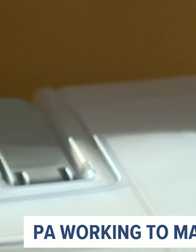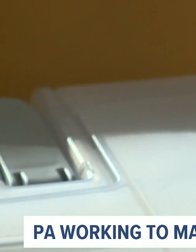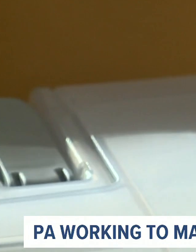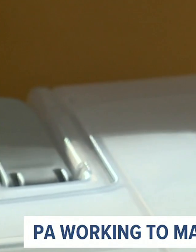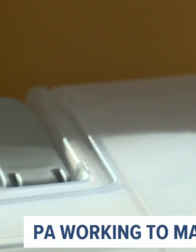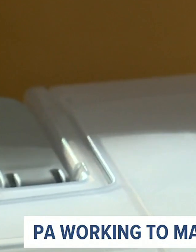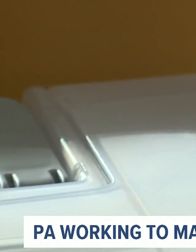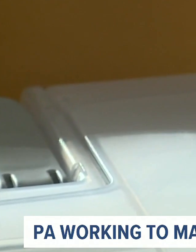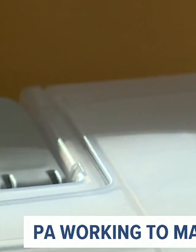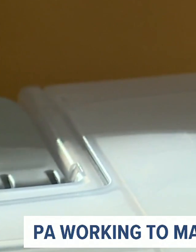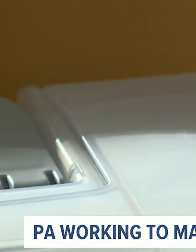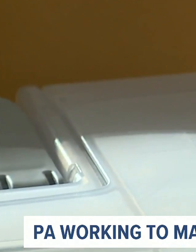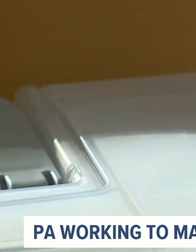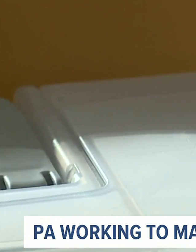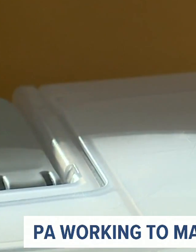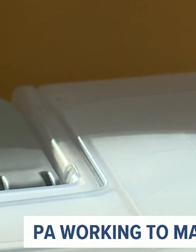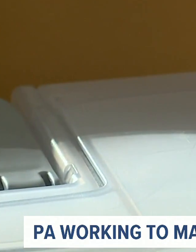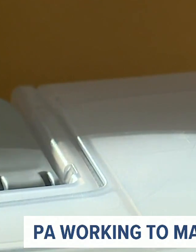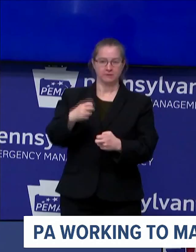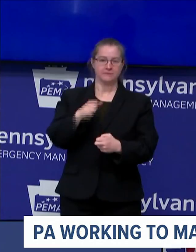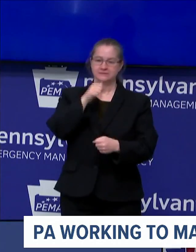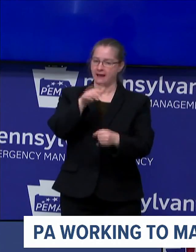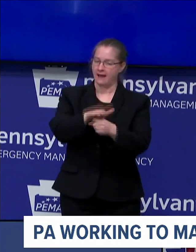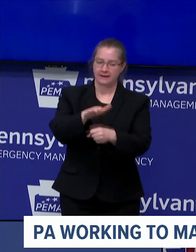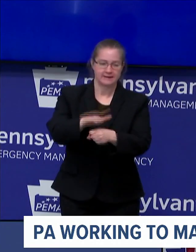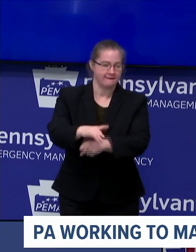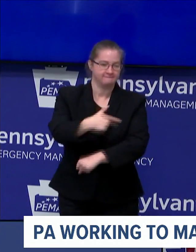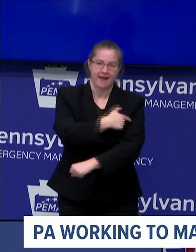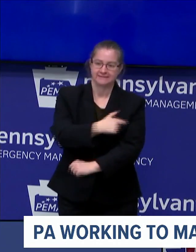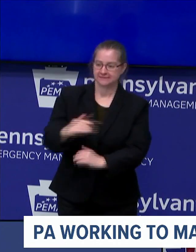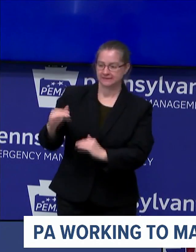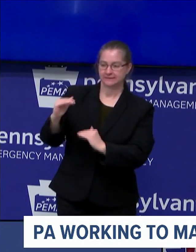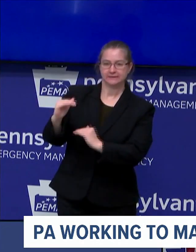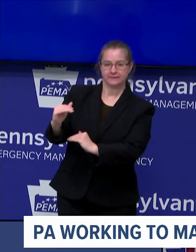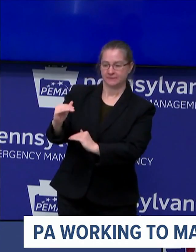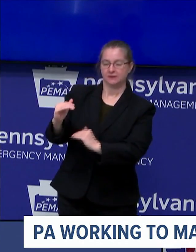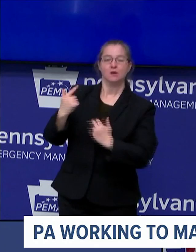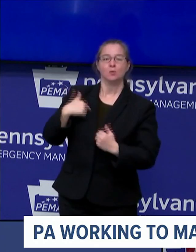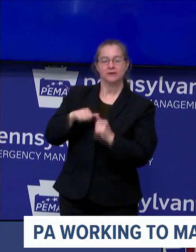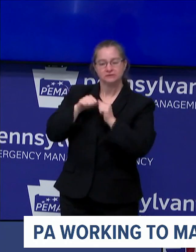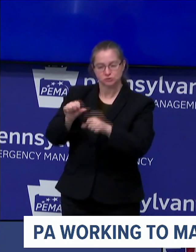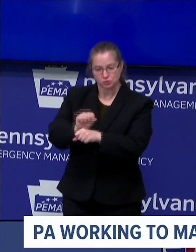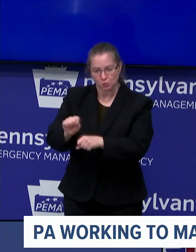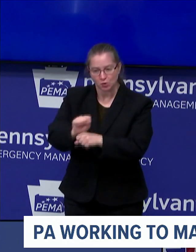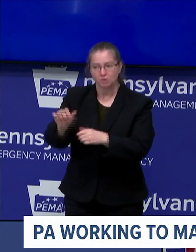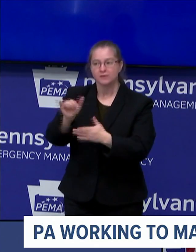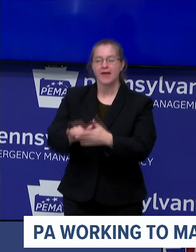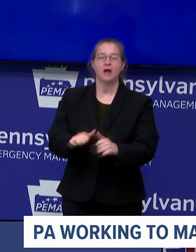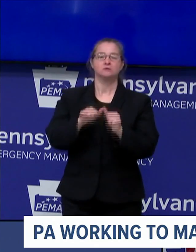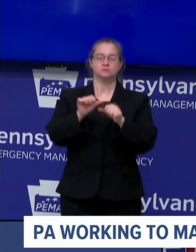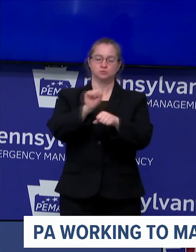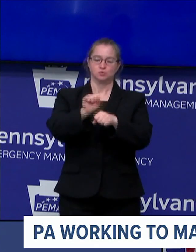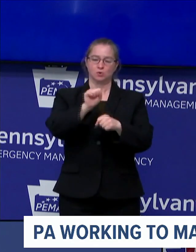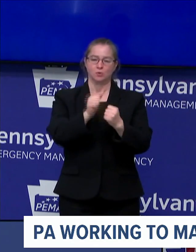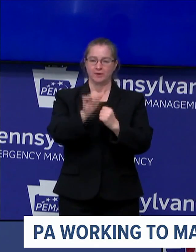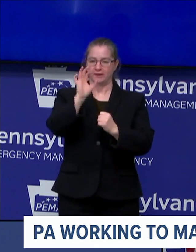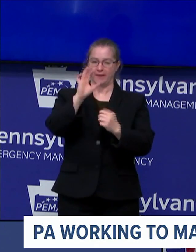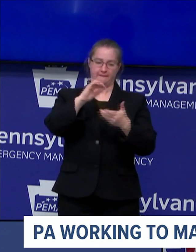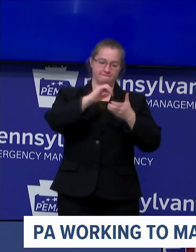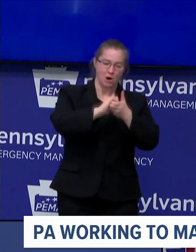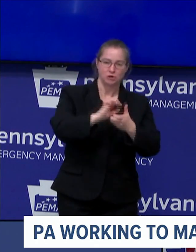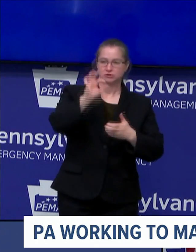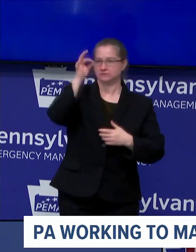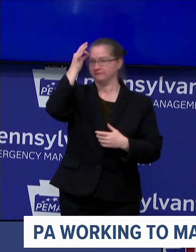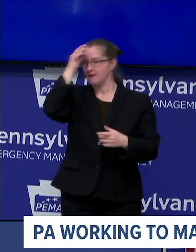to sit on multiple waiting lists. We continue to work with that and continue to work with the federal government and our partners in the federal government to help mitigate